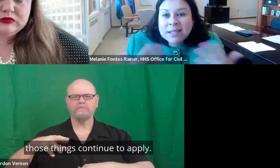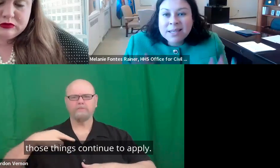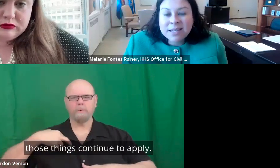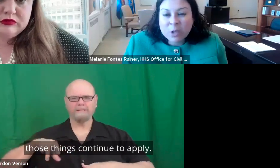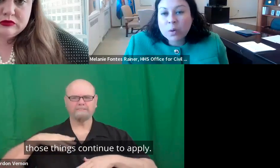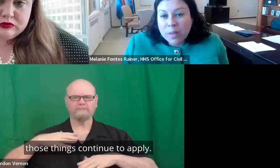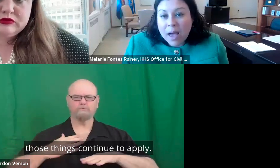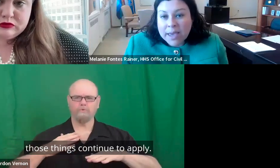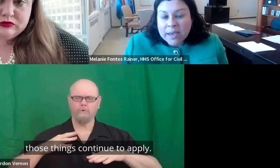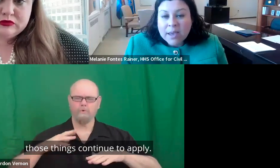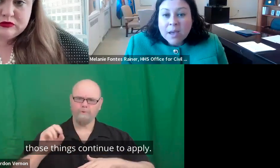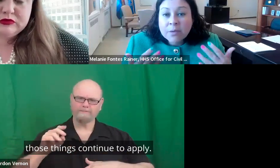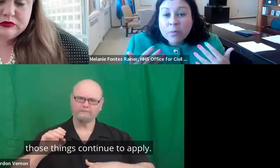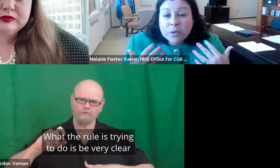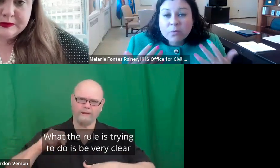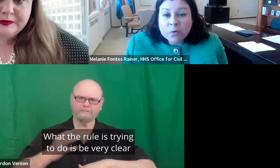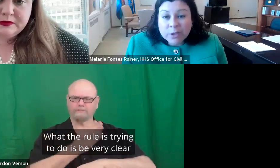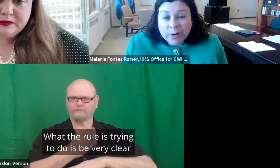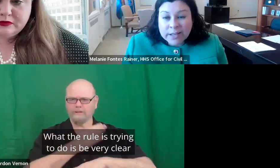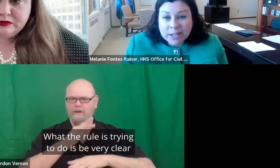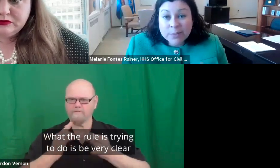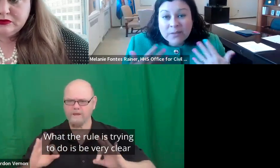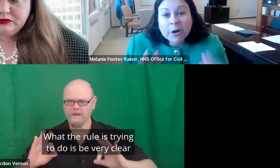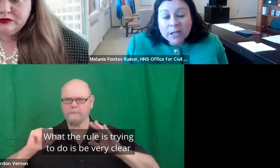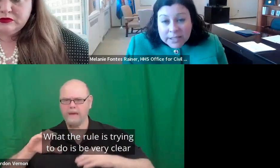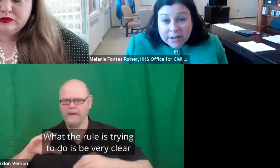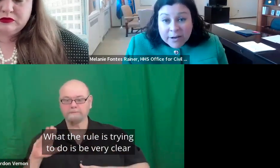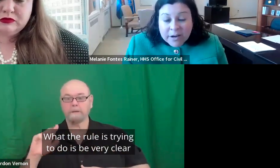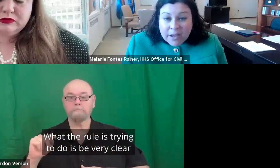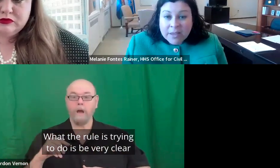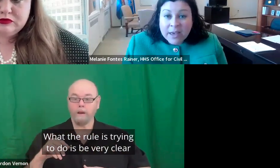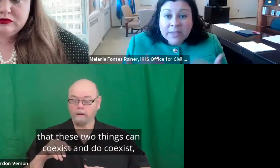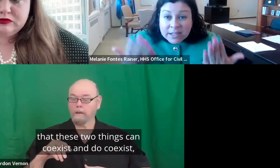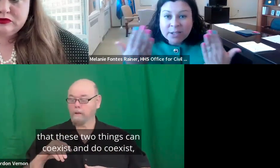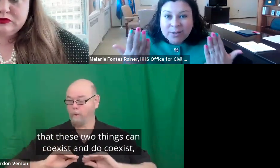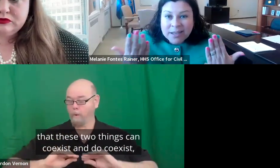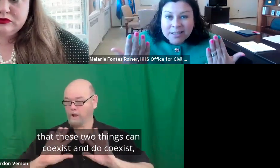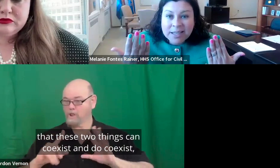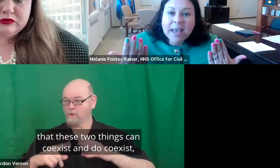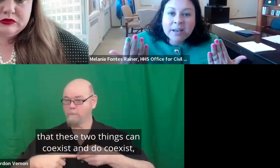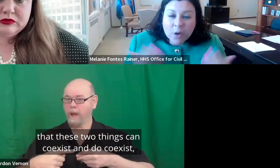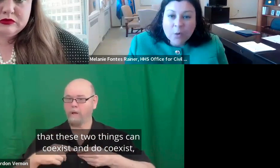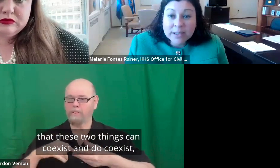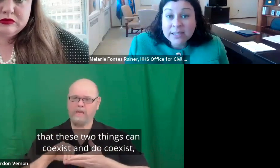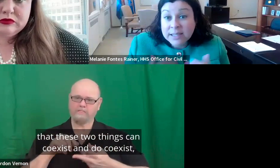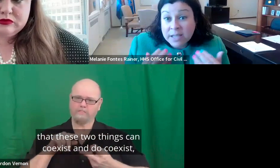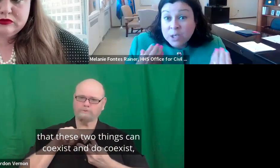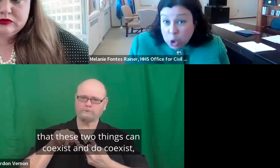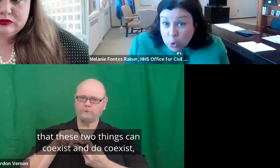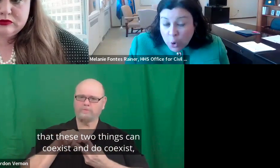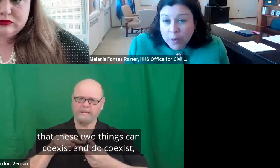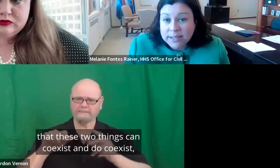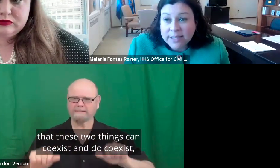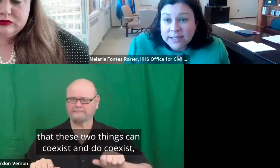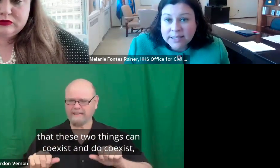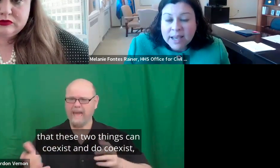those things continue to apply. What the rule was trying to do is be very clear that these two things can coexist and